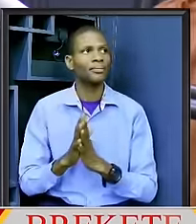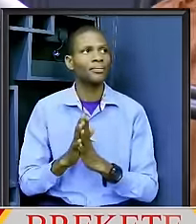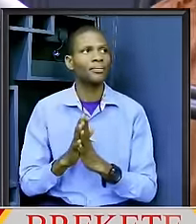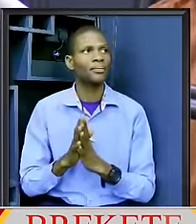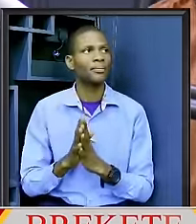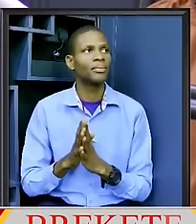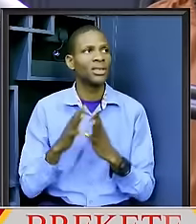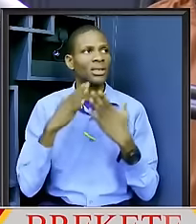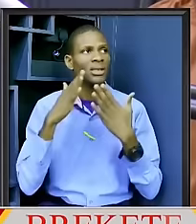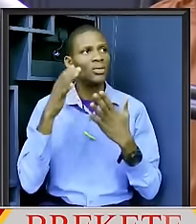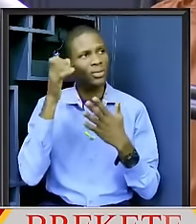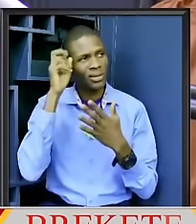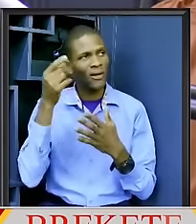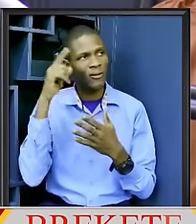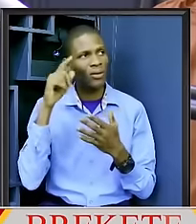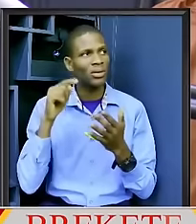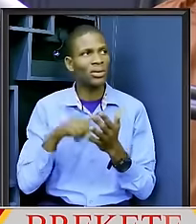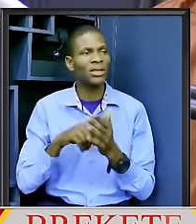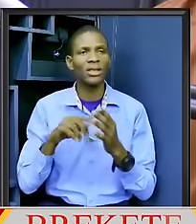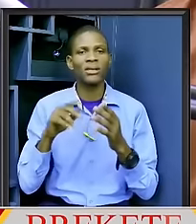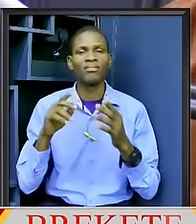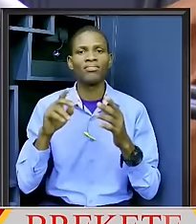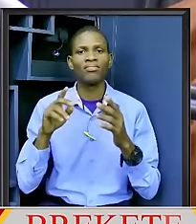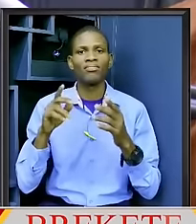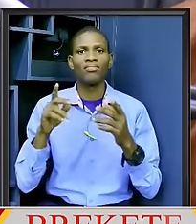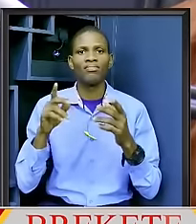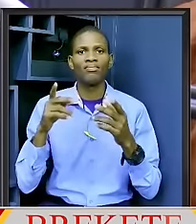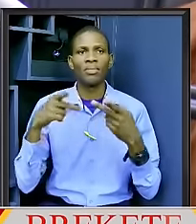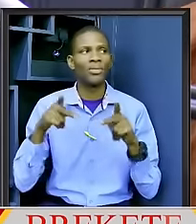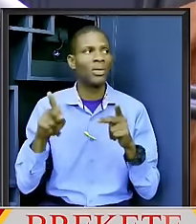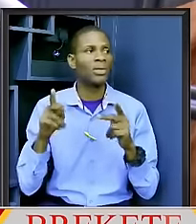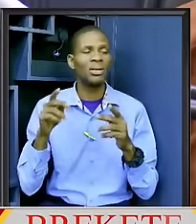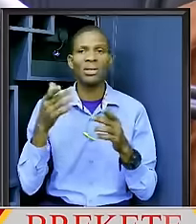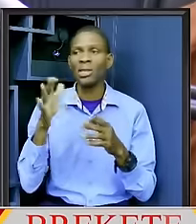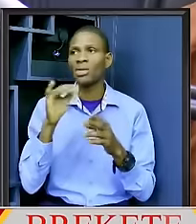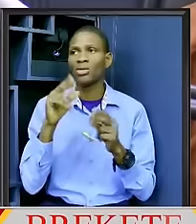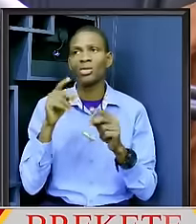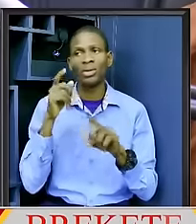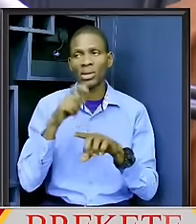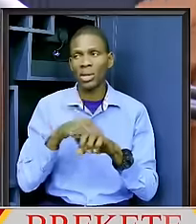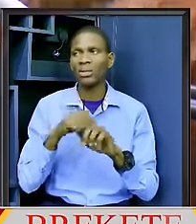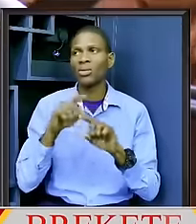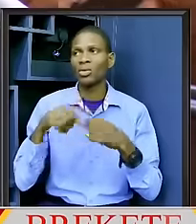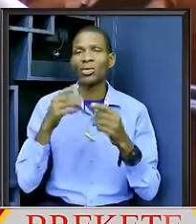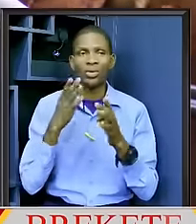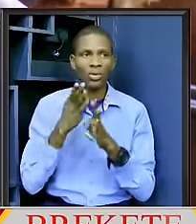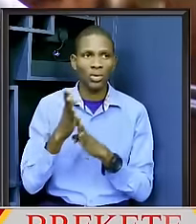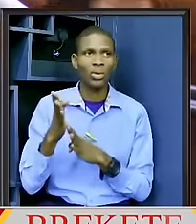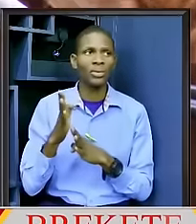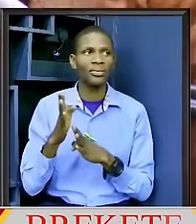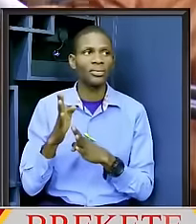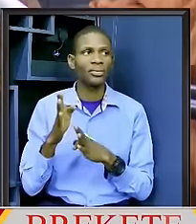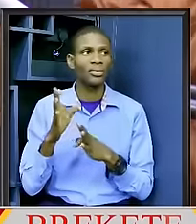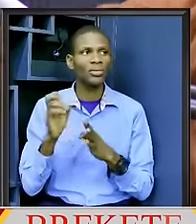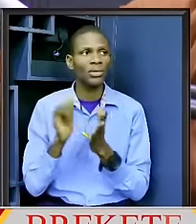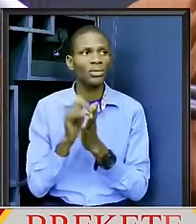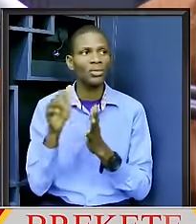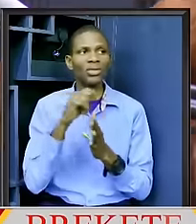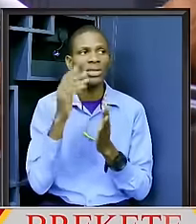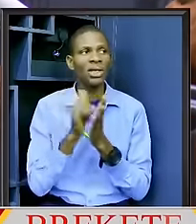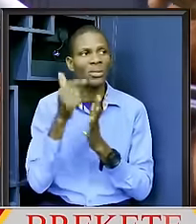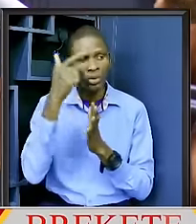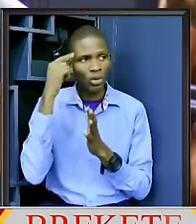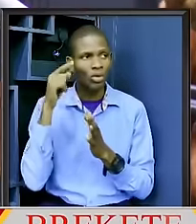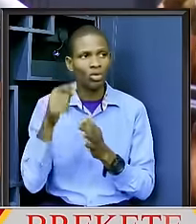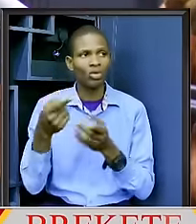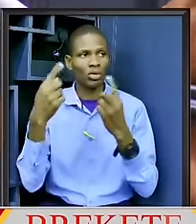Thank you, sir, for this privilege. I want to start. I'm not there to waste. To go yes, straight sir. To the point. Make you know, to say now because when I come